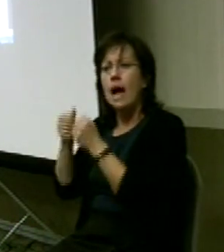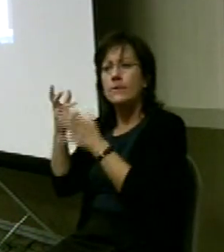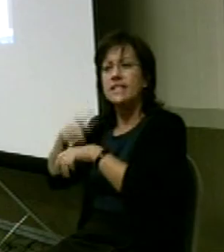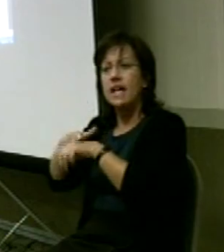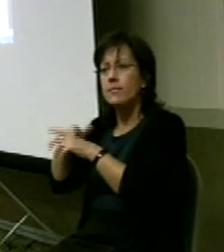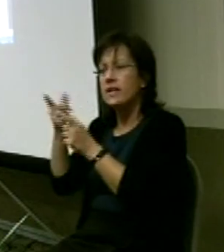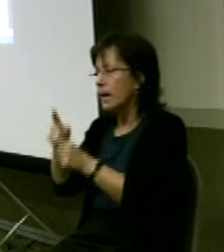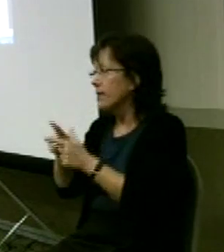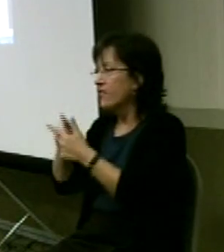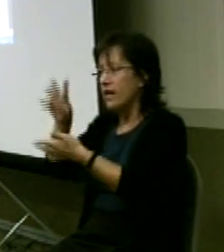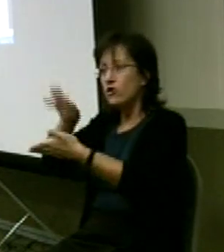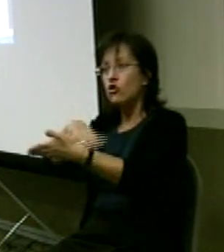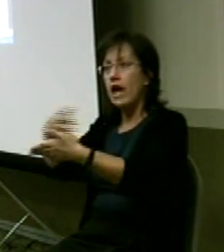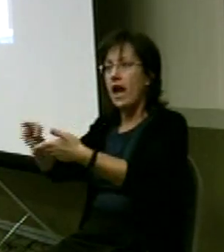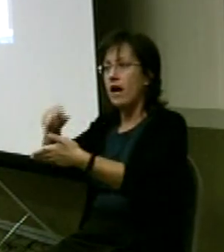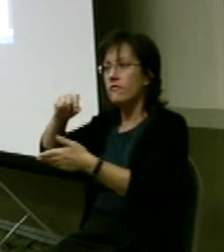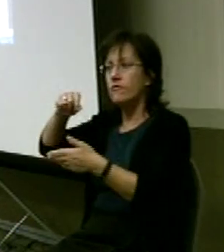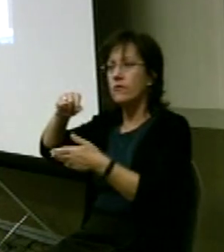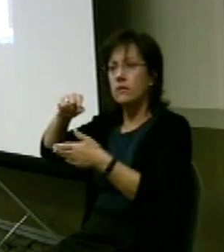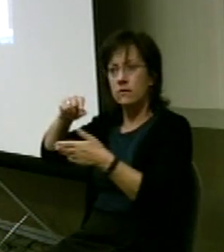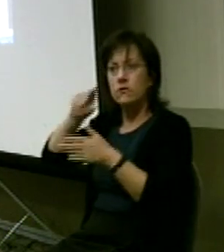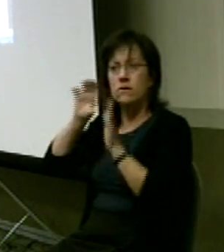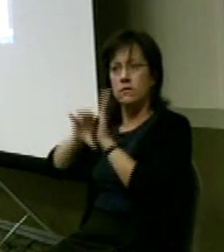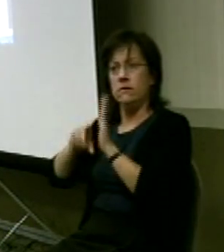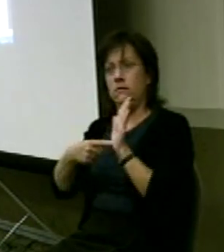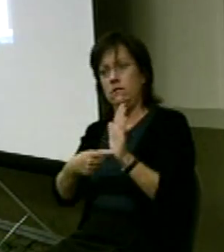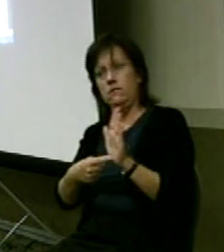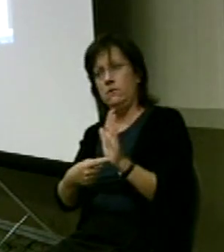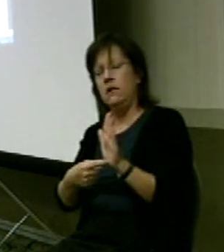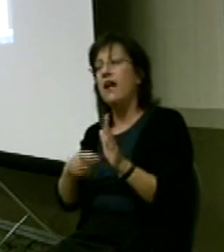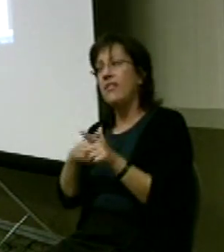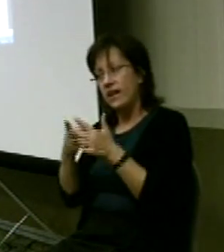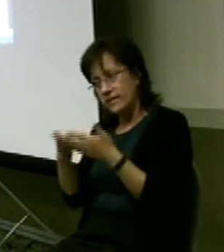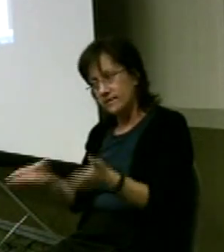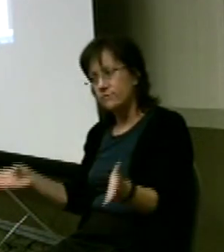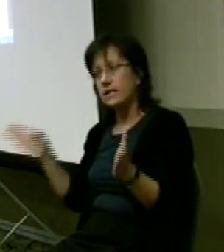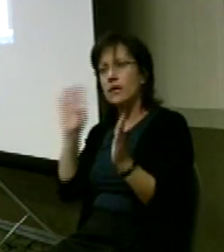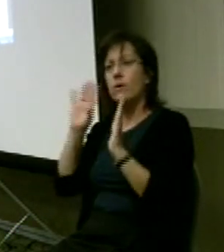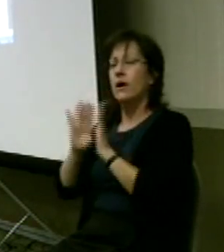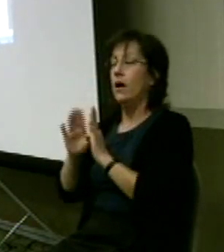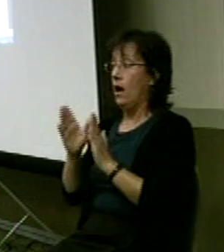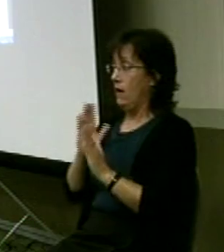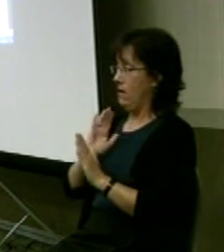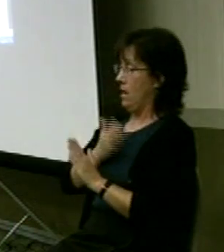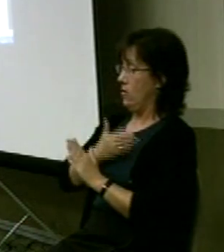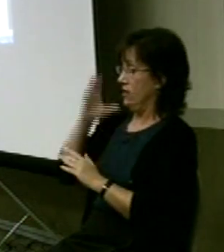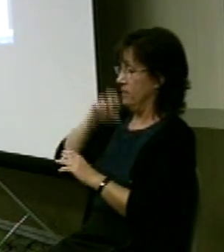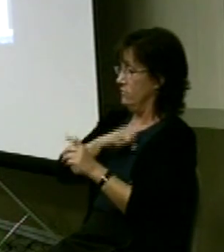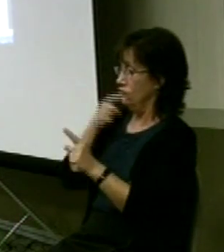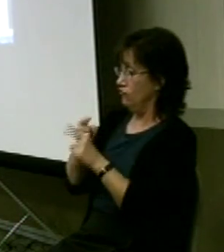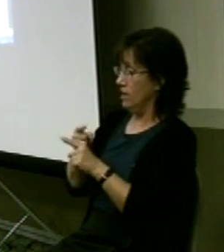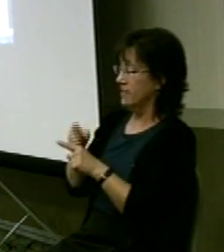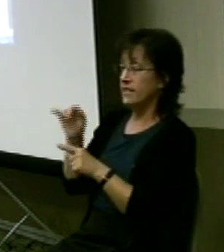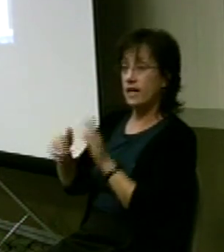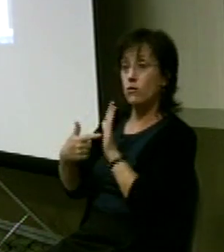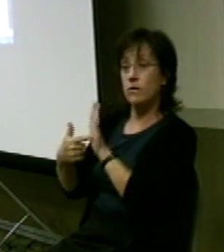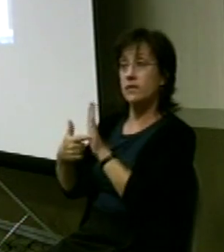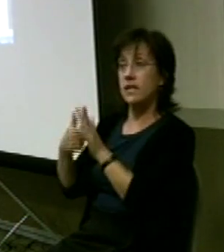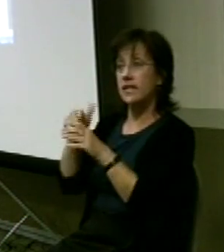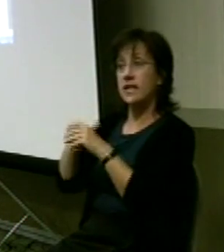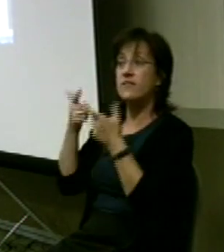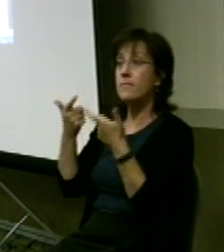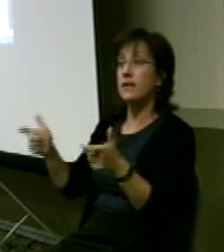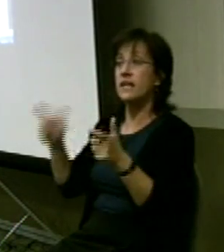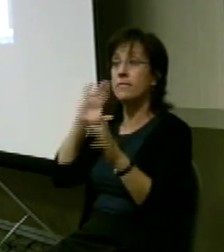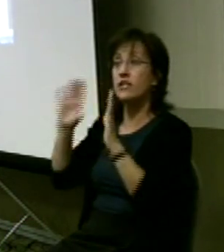in a graph form like this, then we're looking at the bigger picture to say, Are our assumptions correct? Is that represented